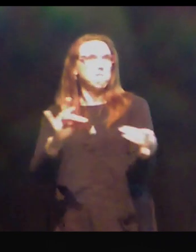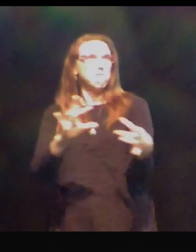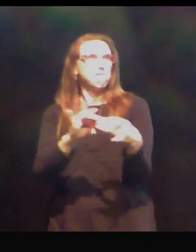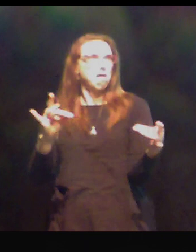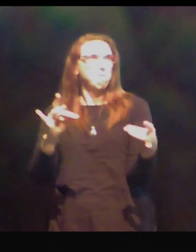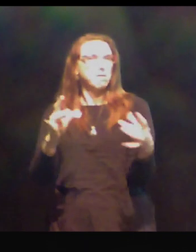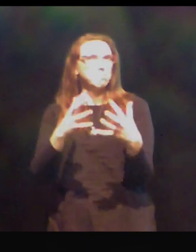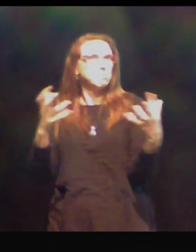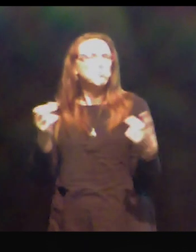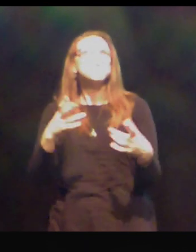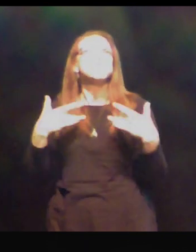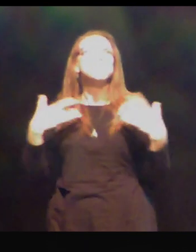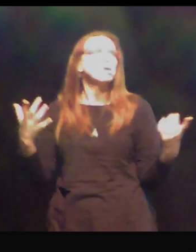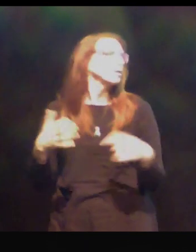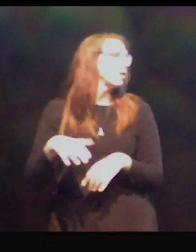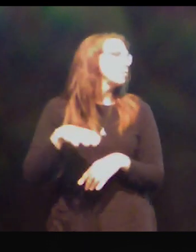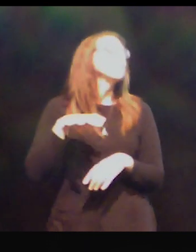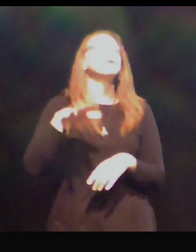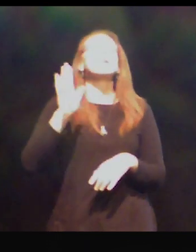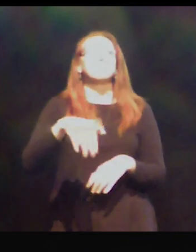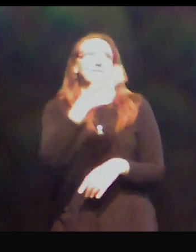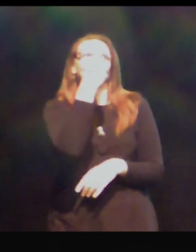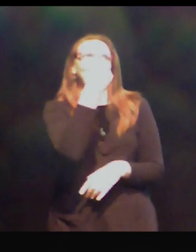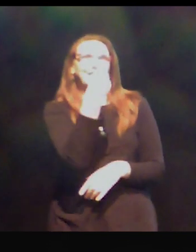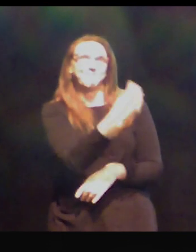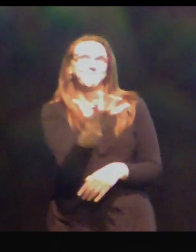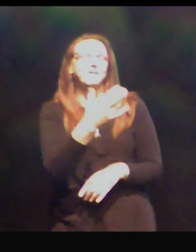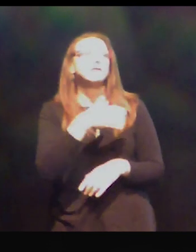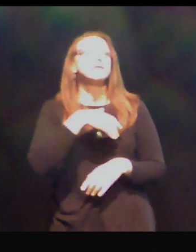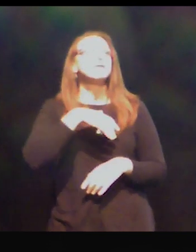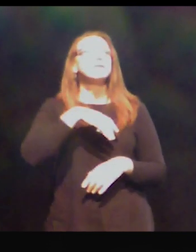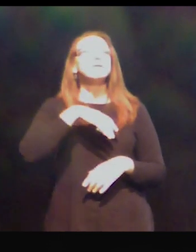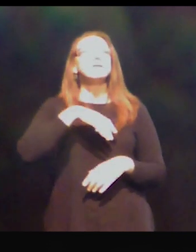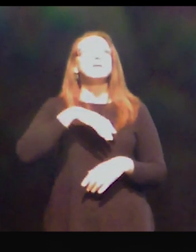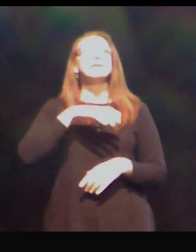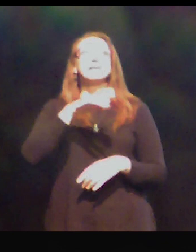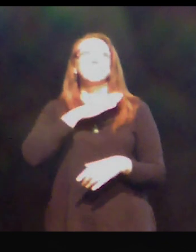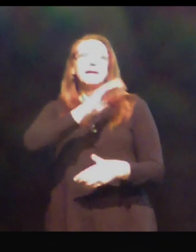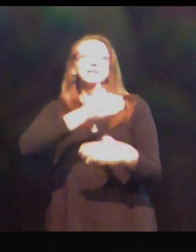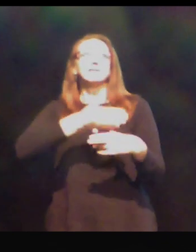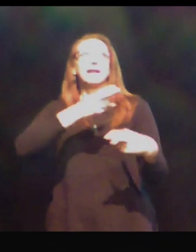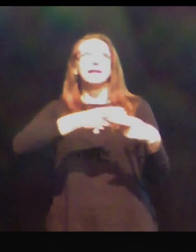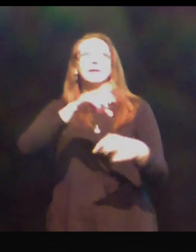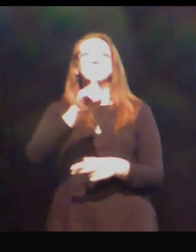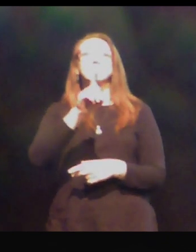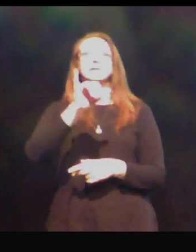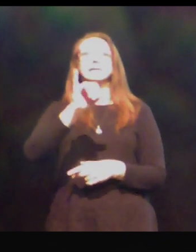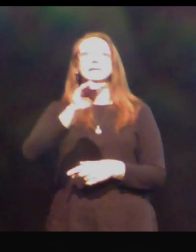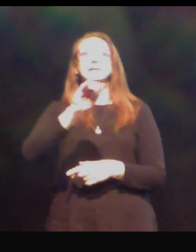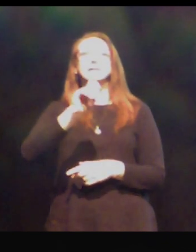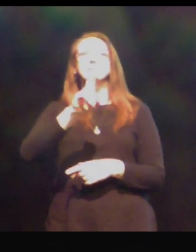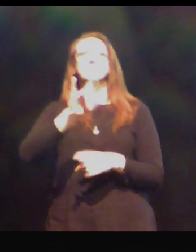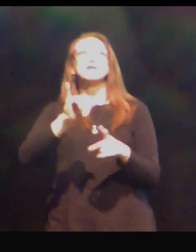very much? You want to know something? Here's the funny thing. As much as Dimitri seems to be kind of like a recluse,